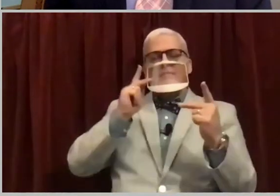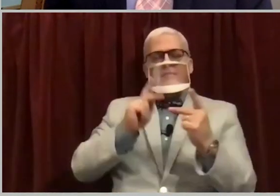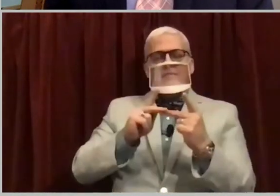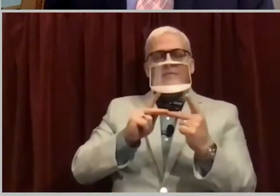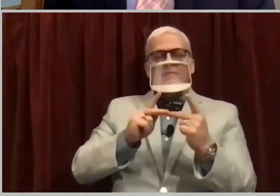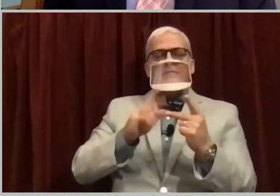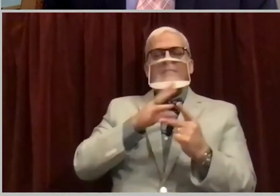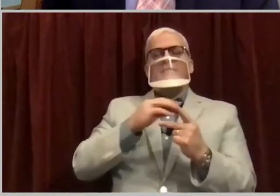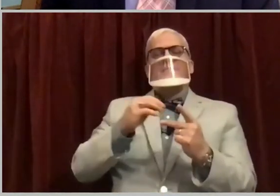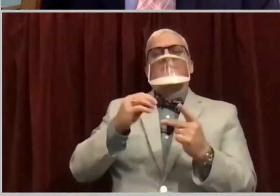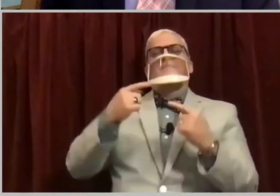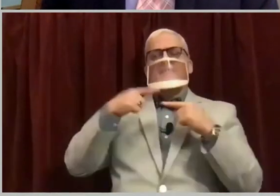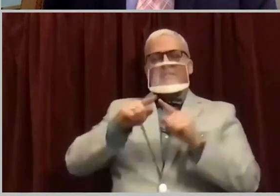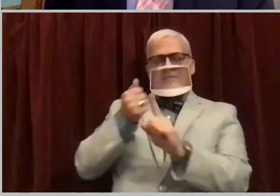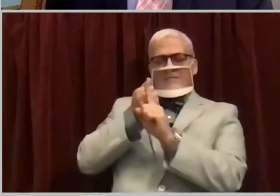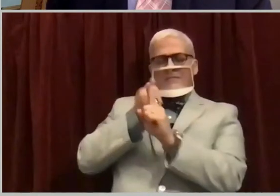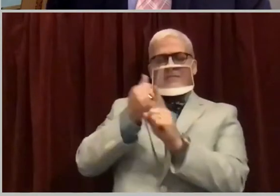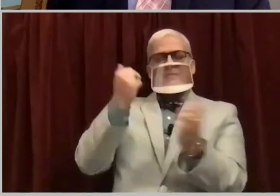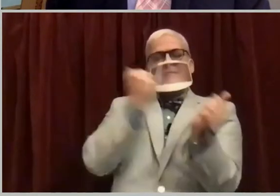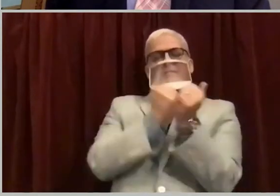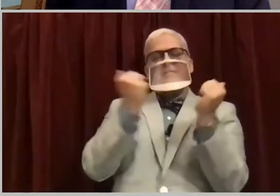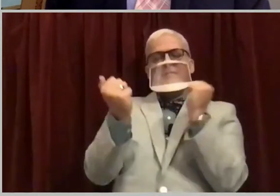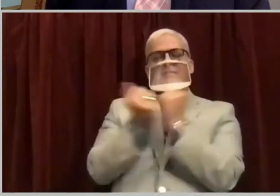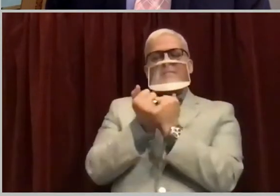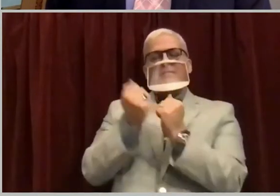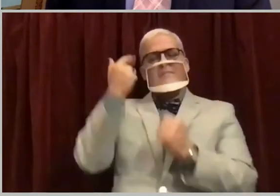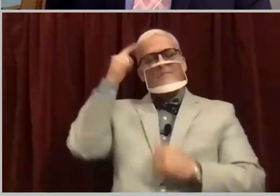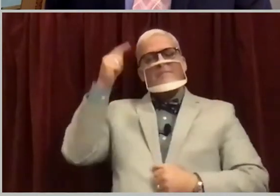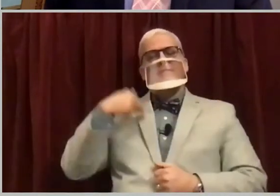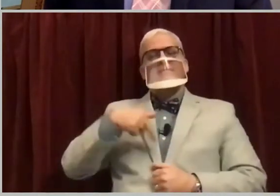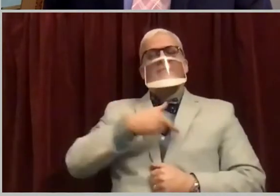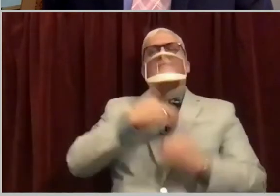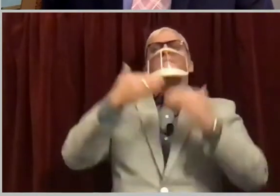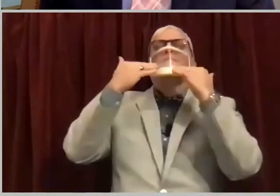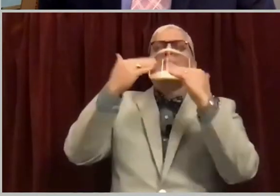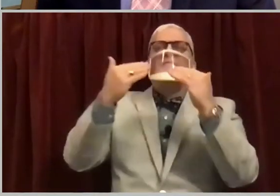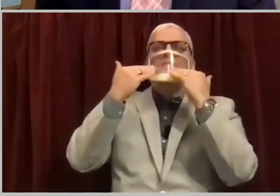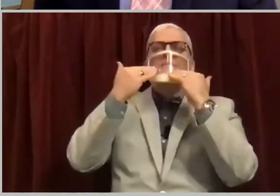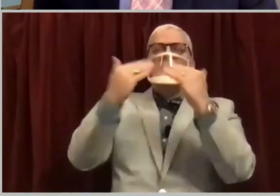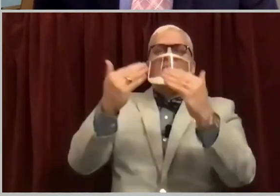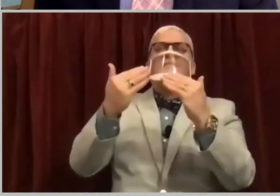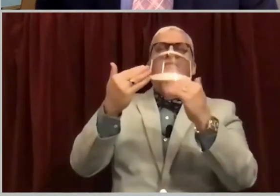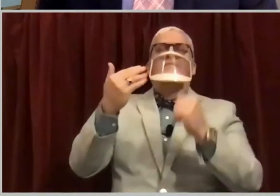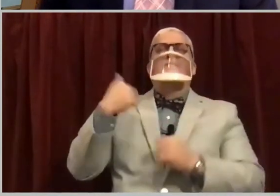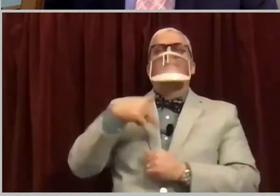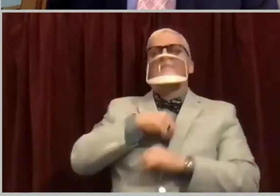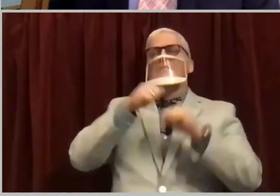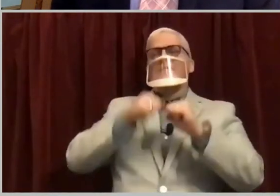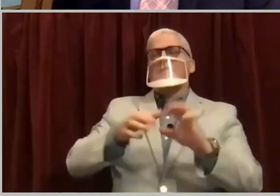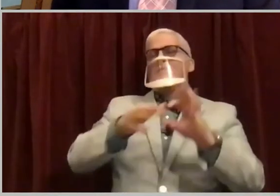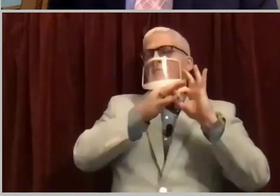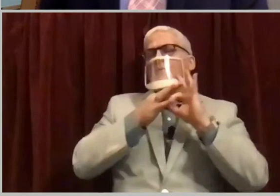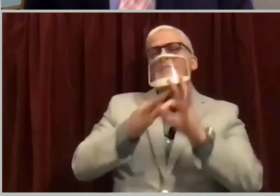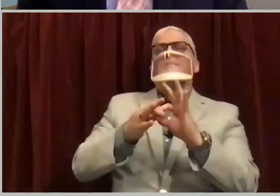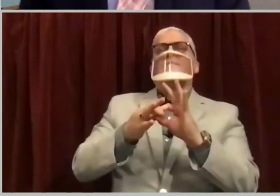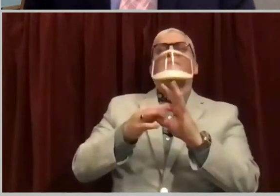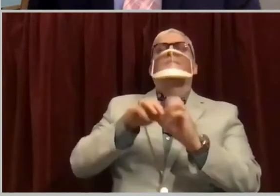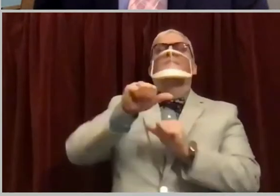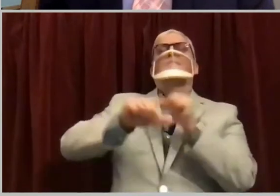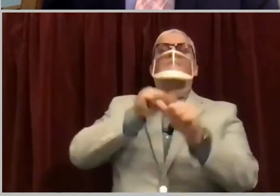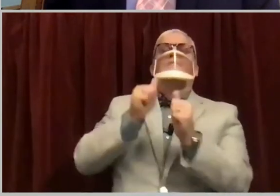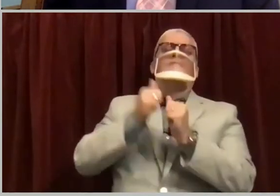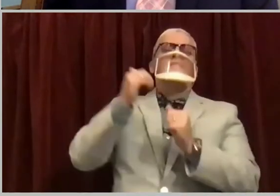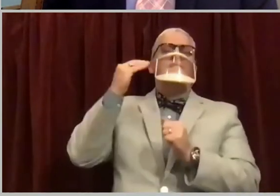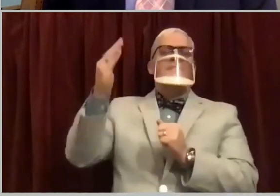Father. We thank you so much for that, Father. We thank you that we're able to commune with you now, Father. And we